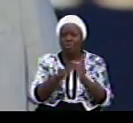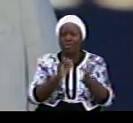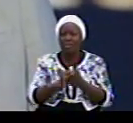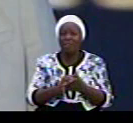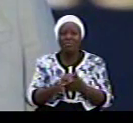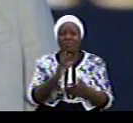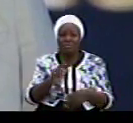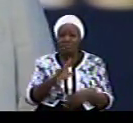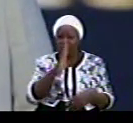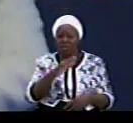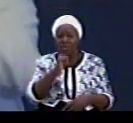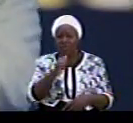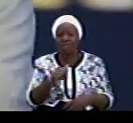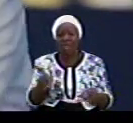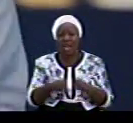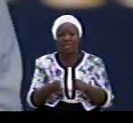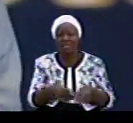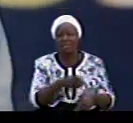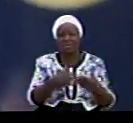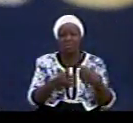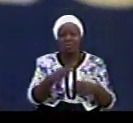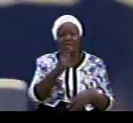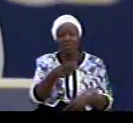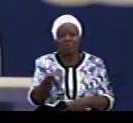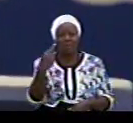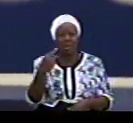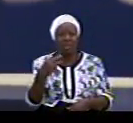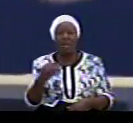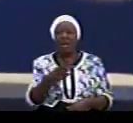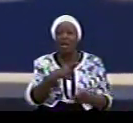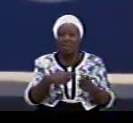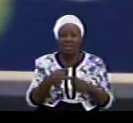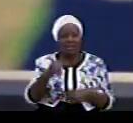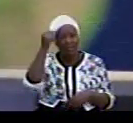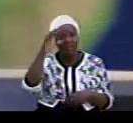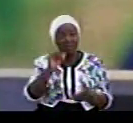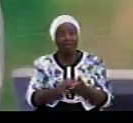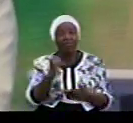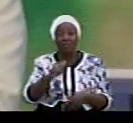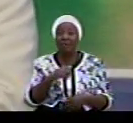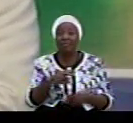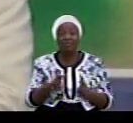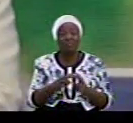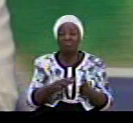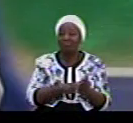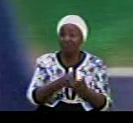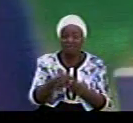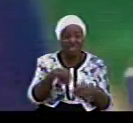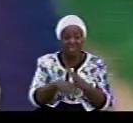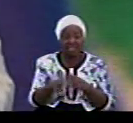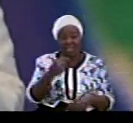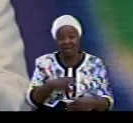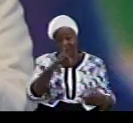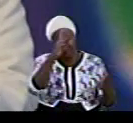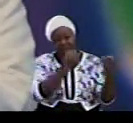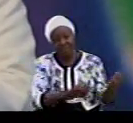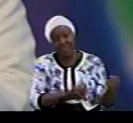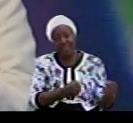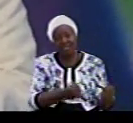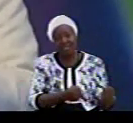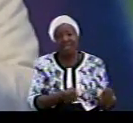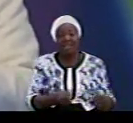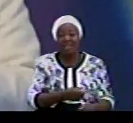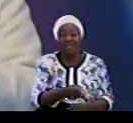as though they were. And because they were not feeble in their faith, they